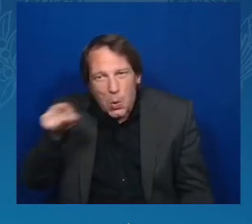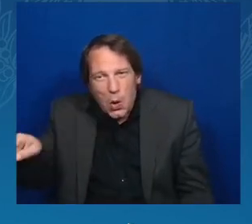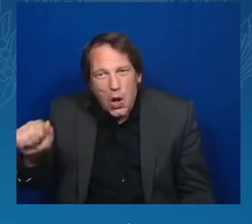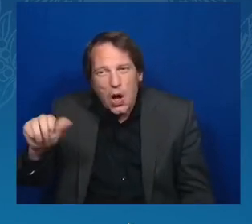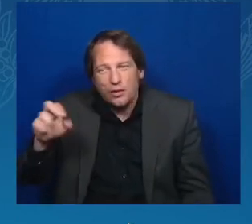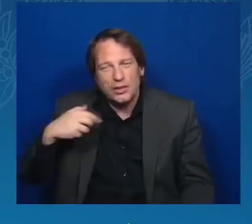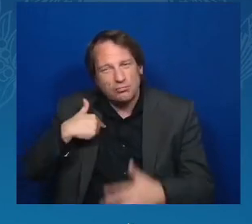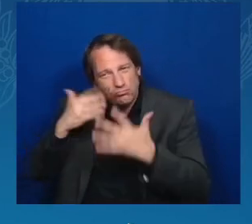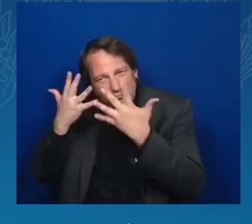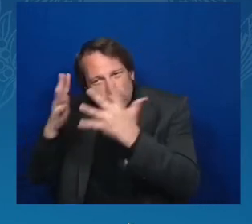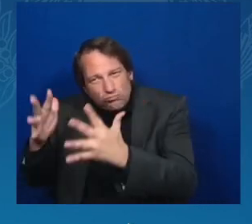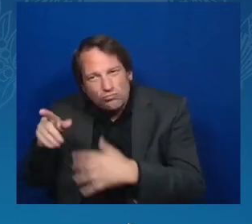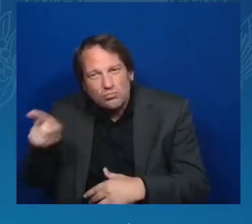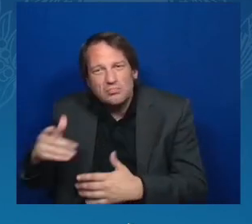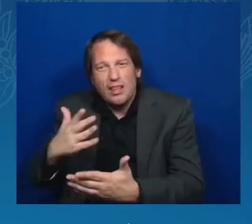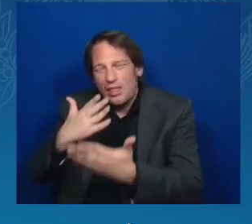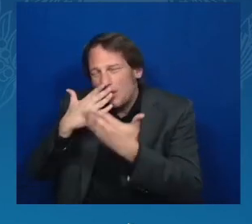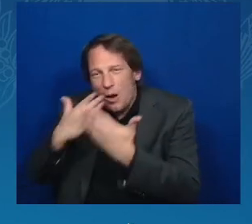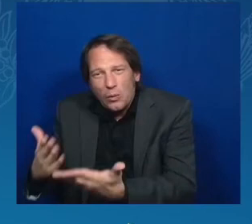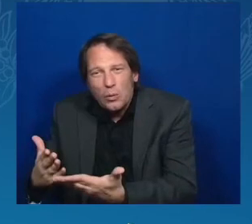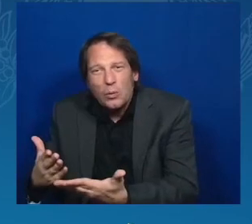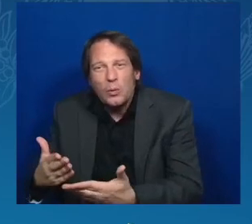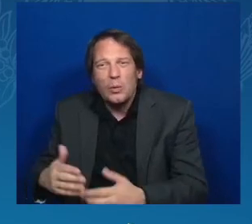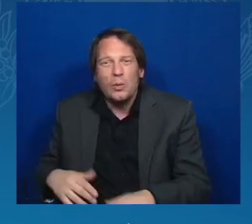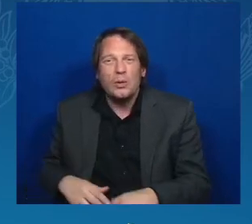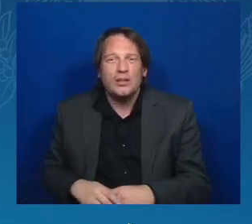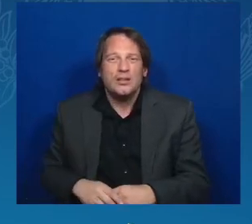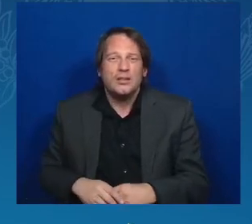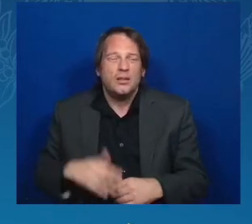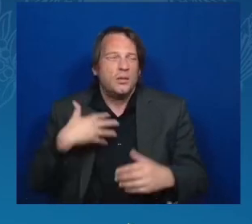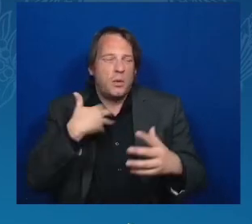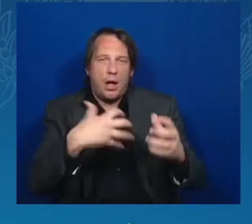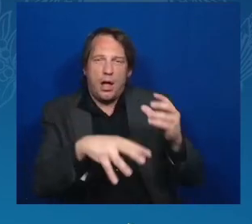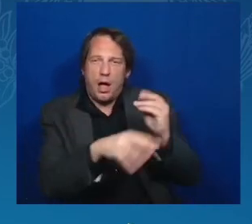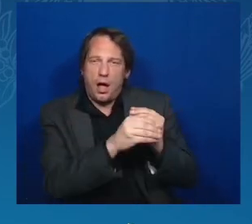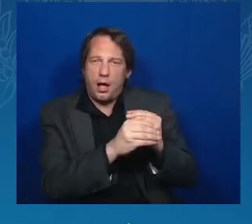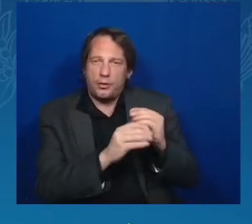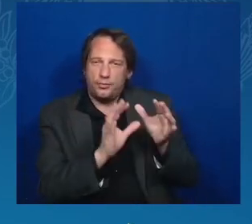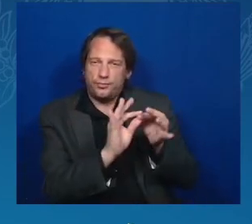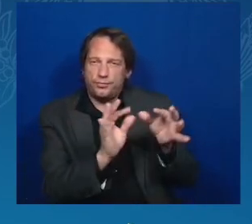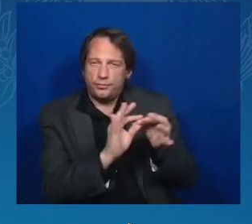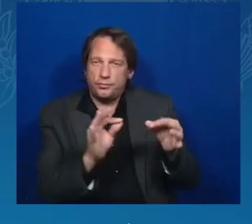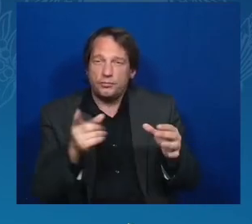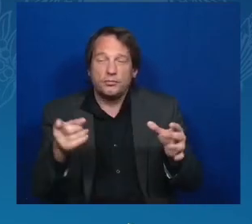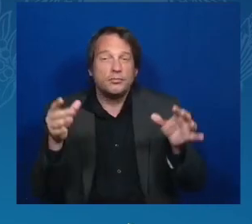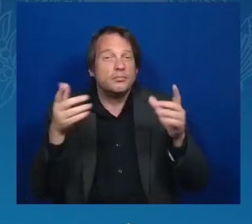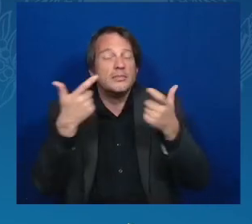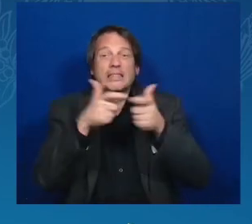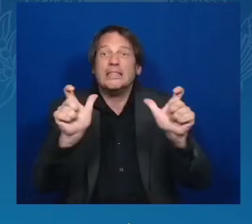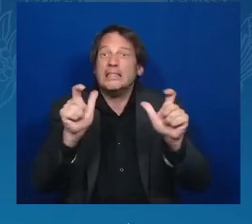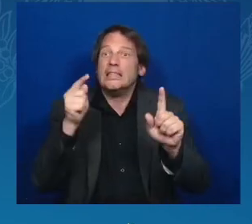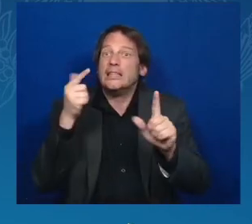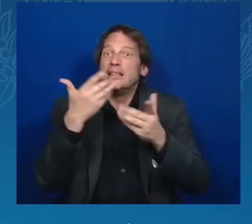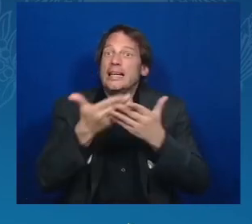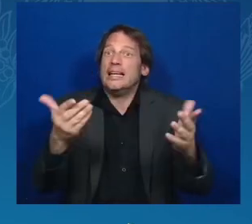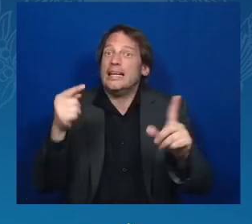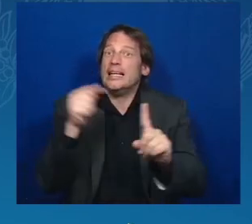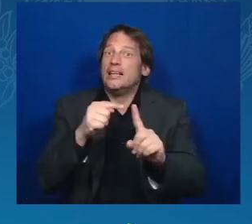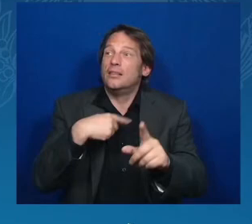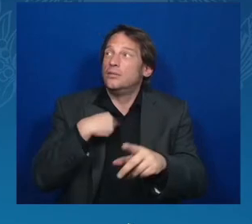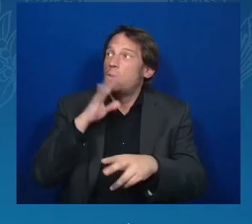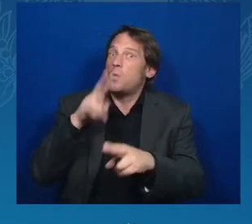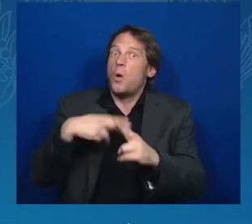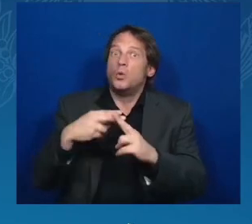thing is when we talk about student debt, we're talking about student loan relief. And this is what you've heard today. You've heard the relief That's right.